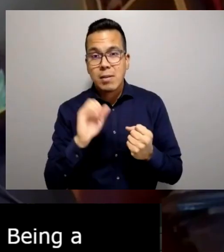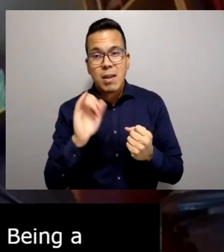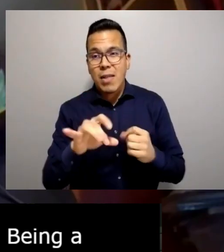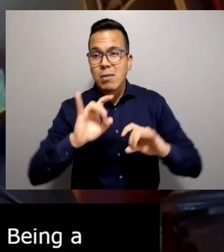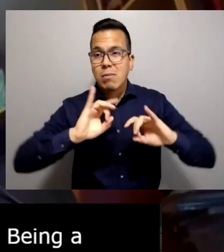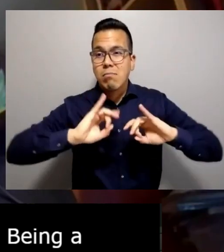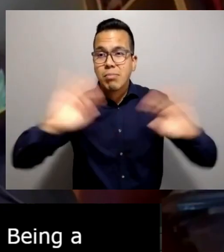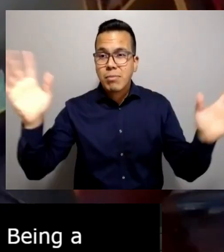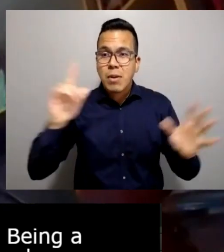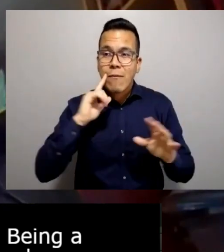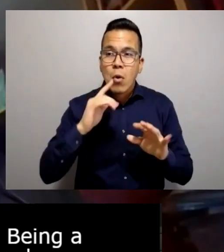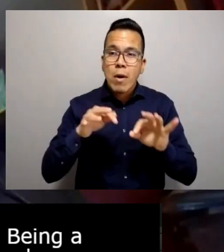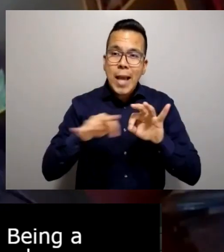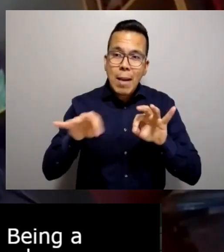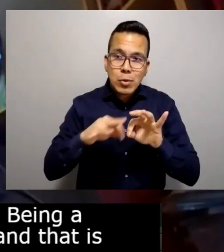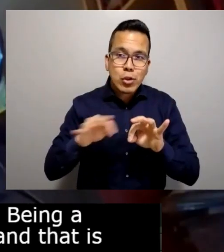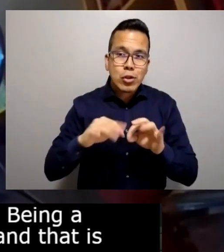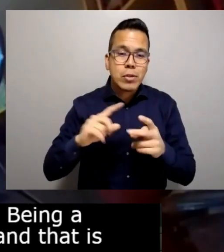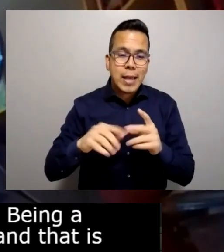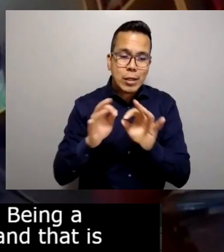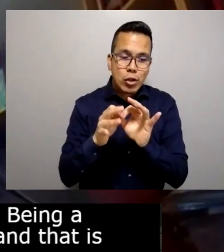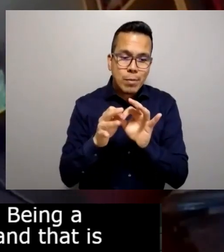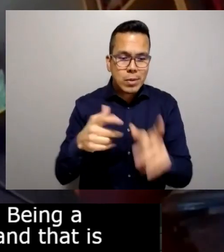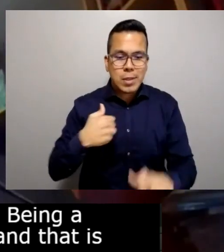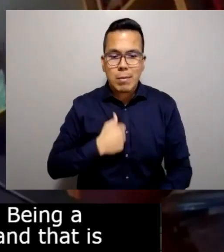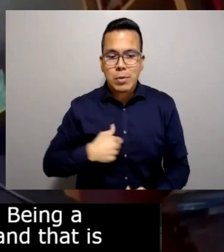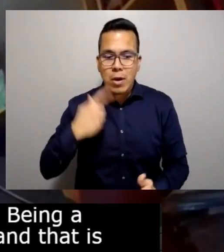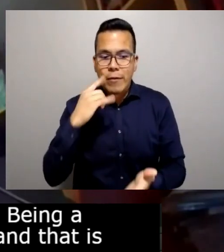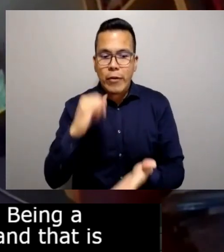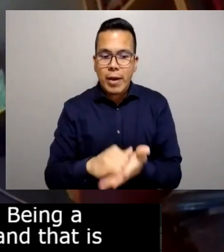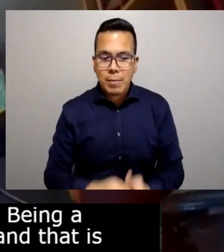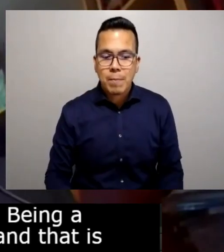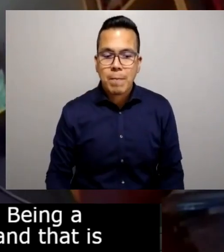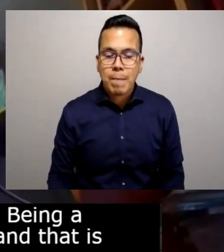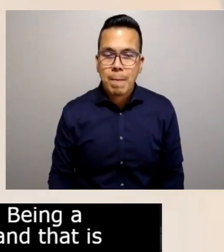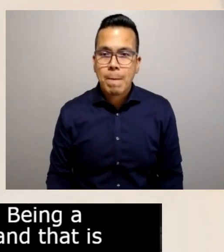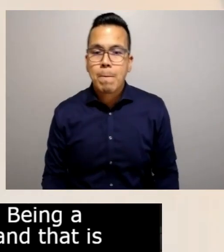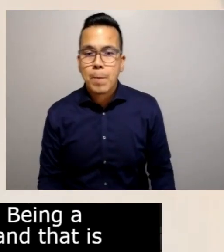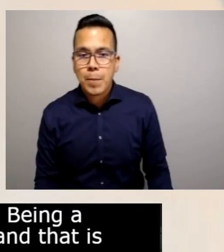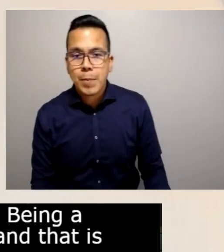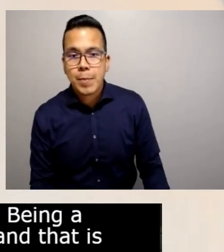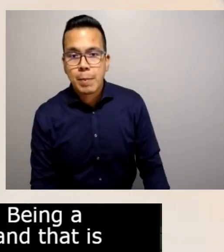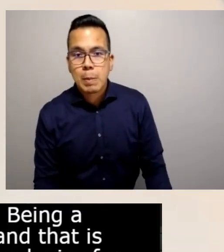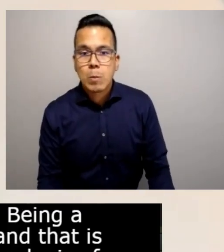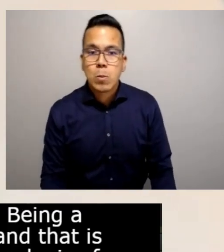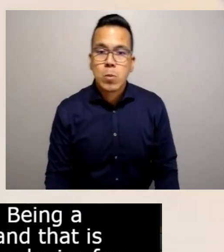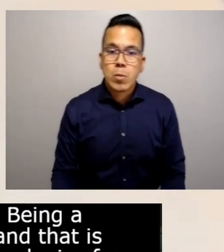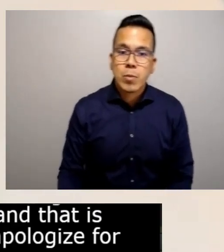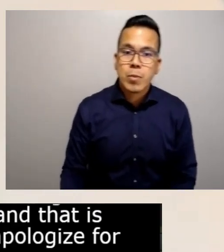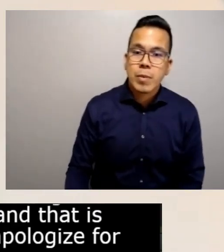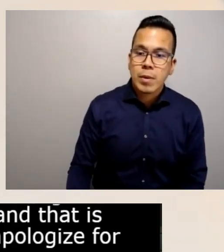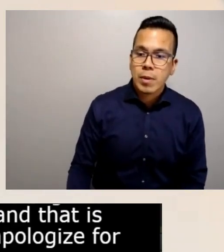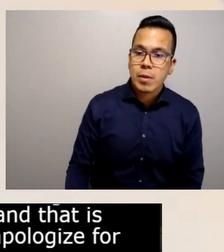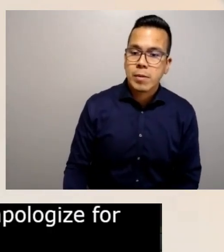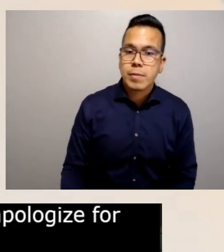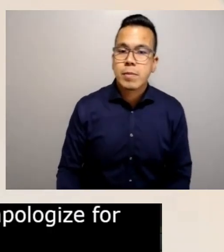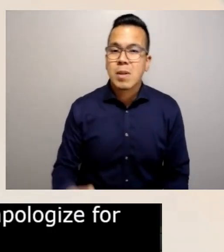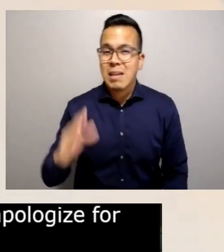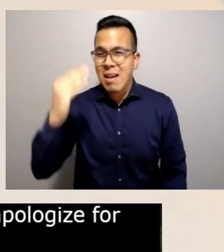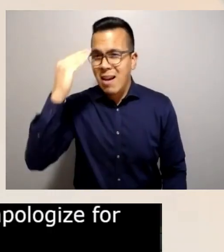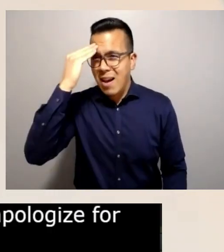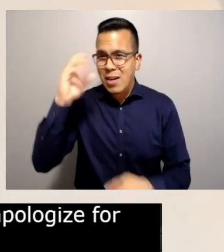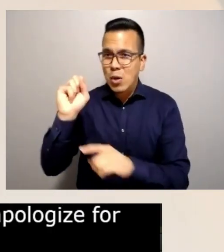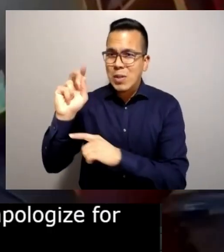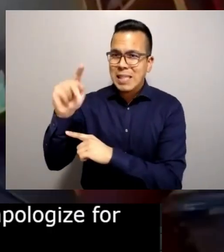our captioners and interpreters, and I apologize for just doing that. I know Skip has a final question, but we yes, have 1